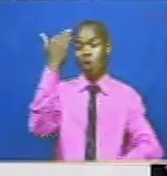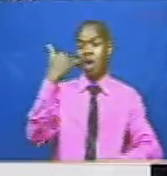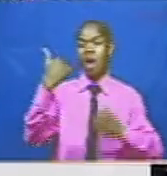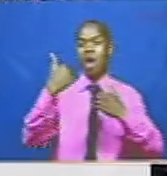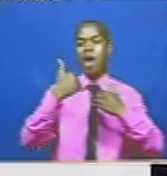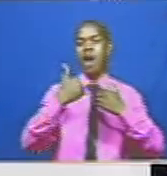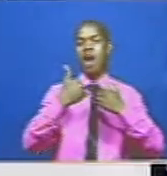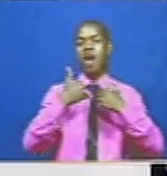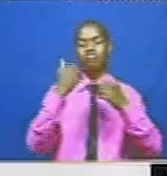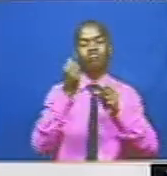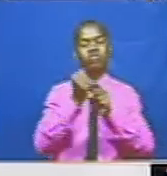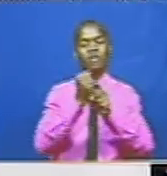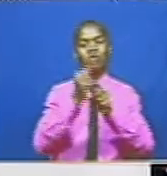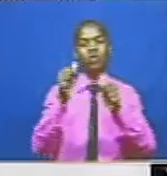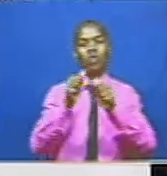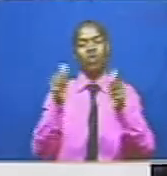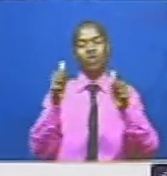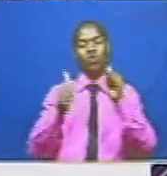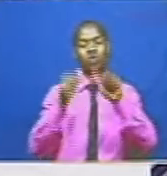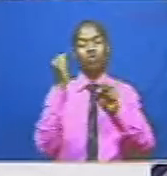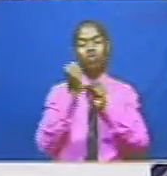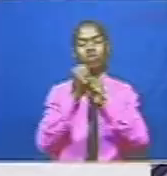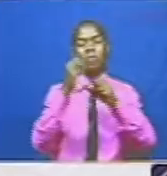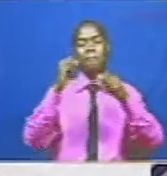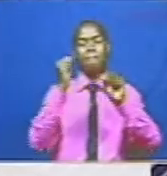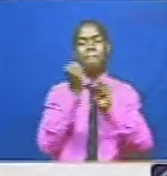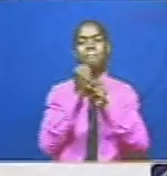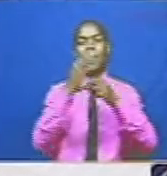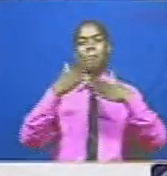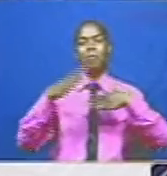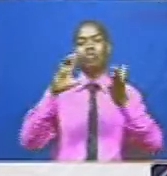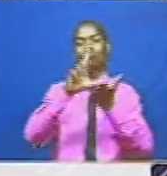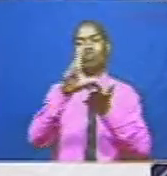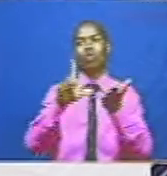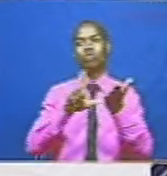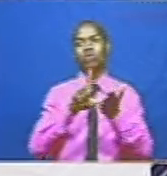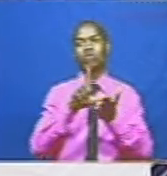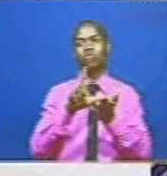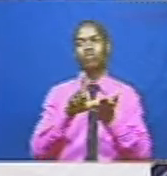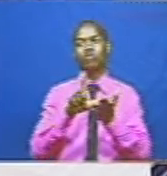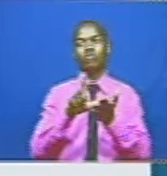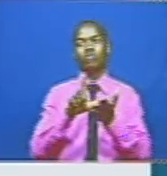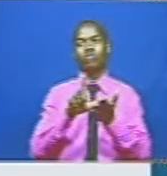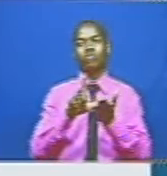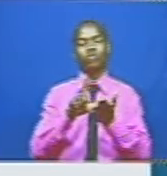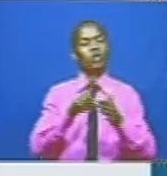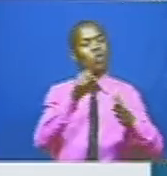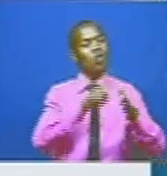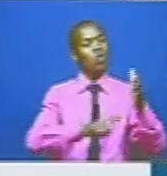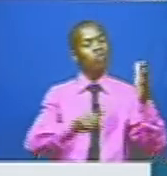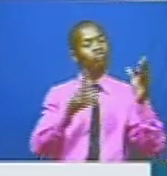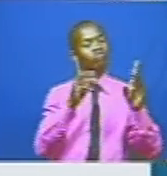up packages to influence the local. I believe that's an impact on it. What is different